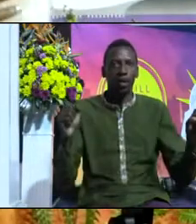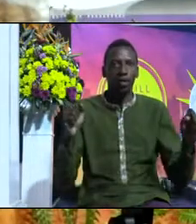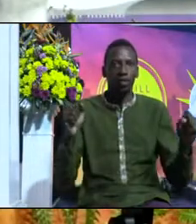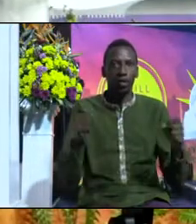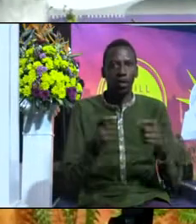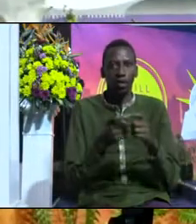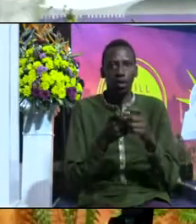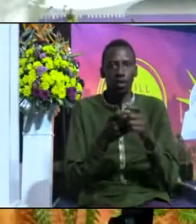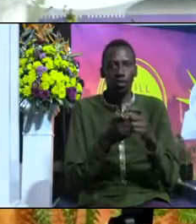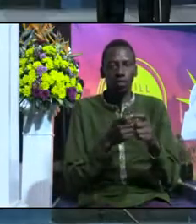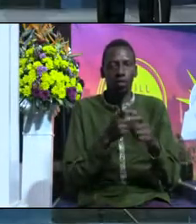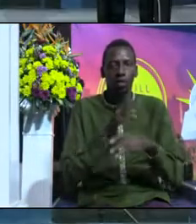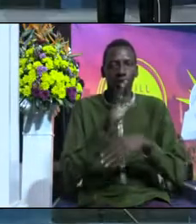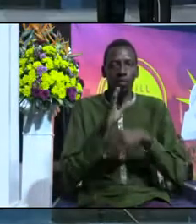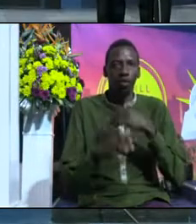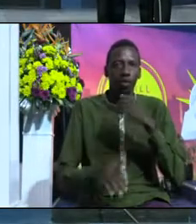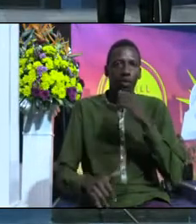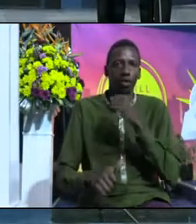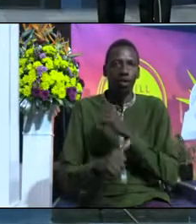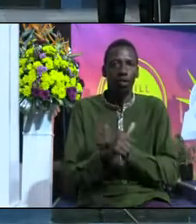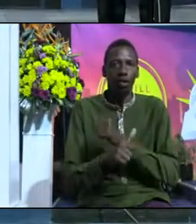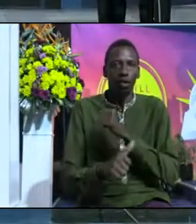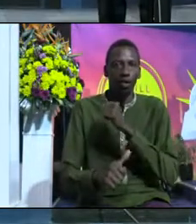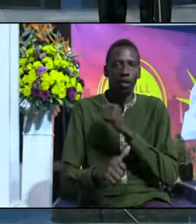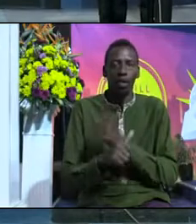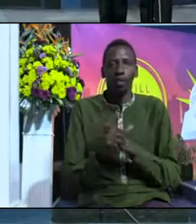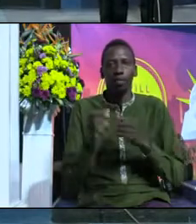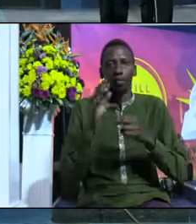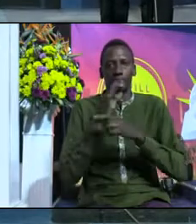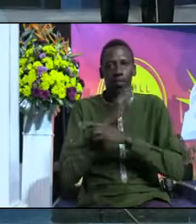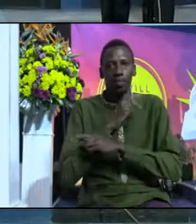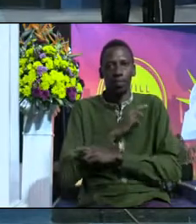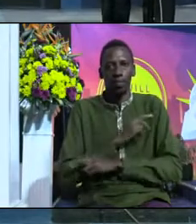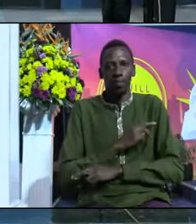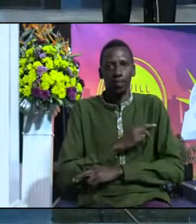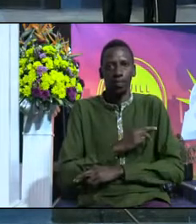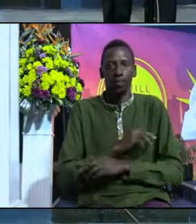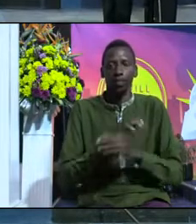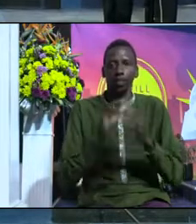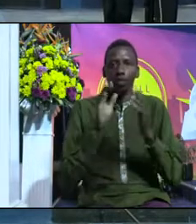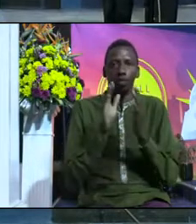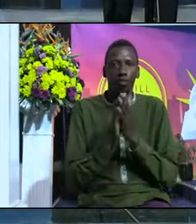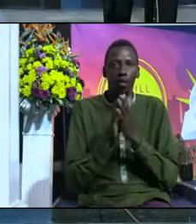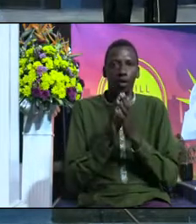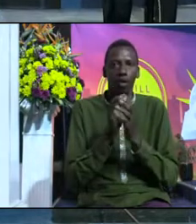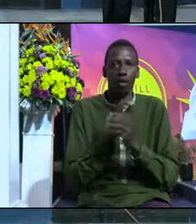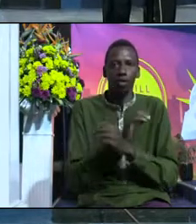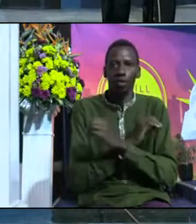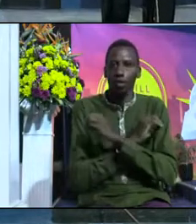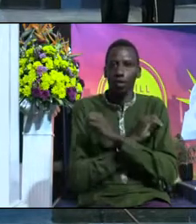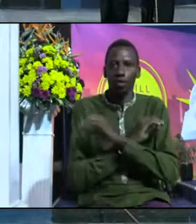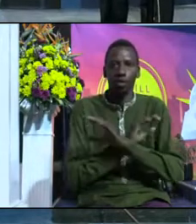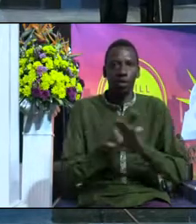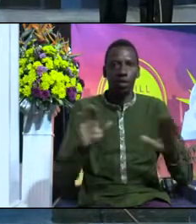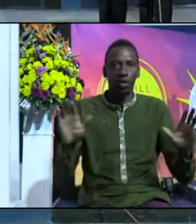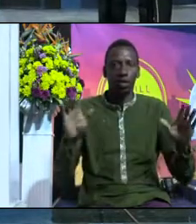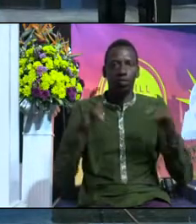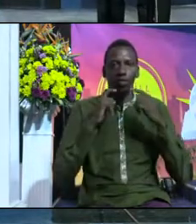I'll rest. Safely from all harm I'll rest, with